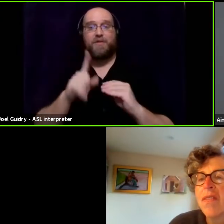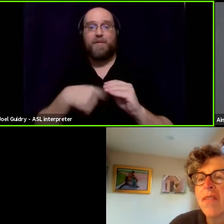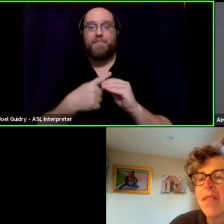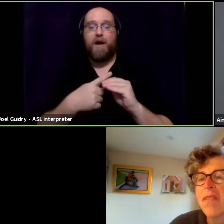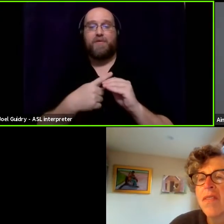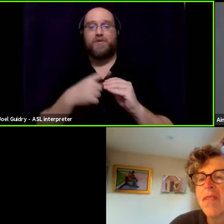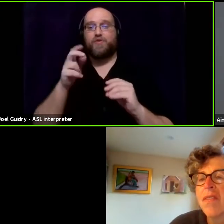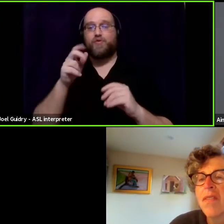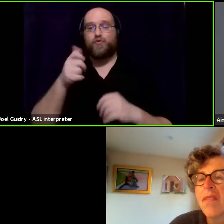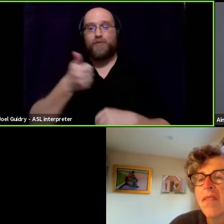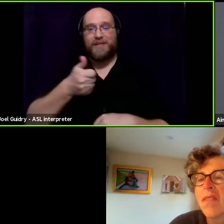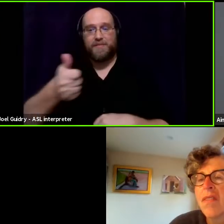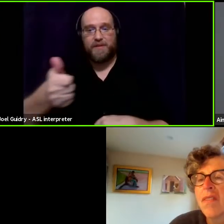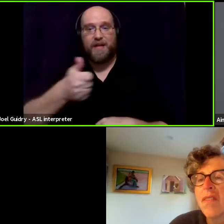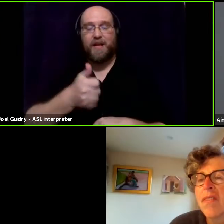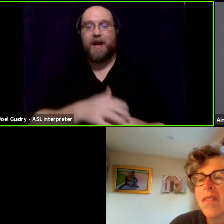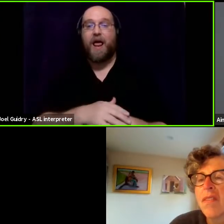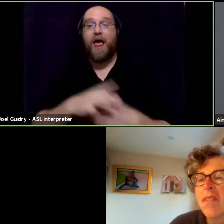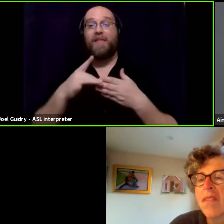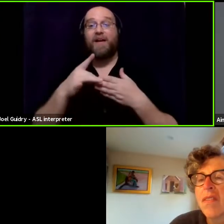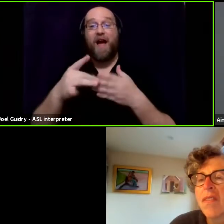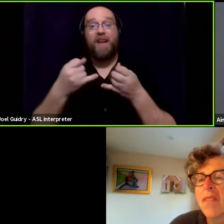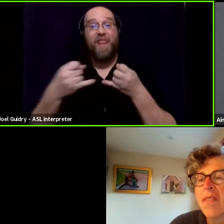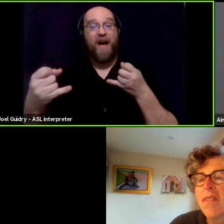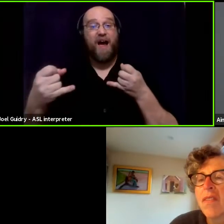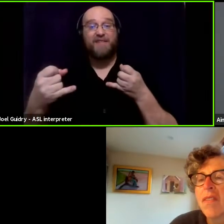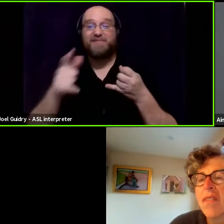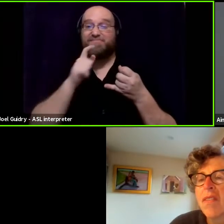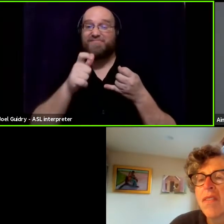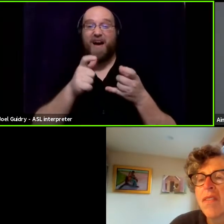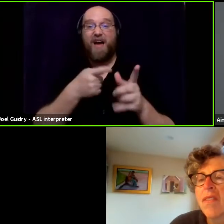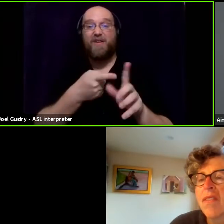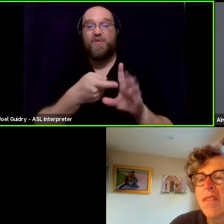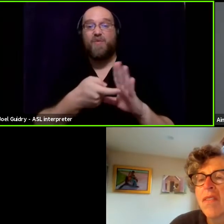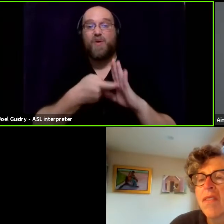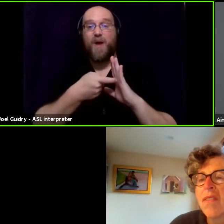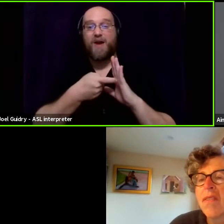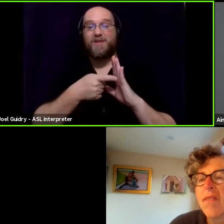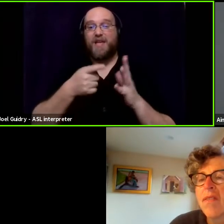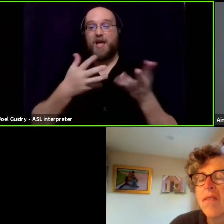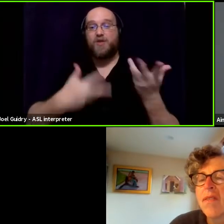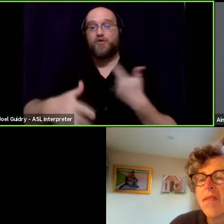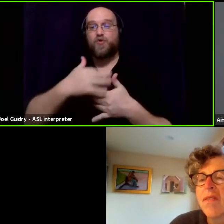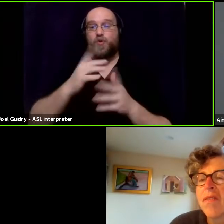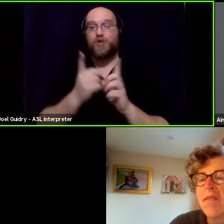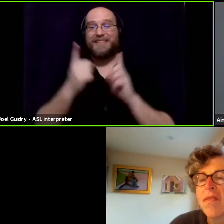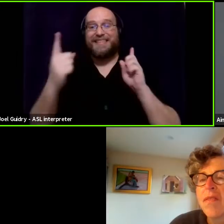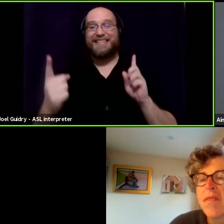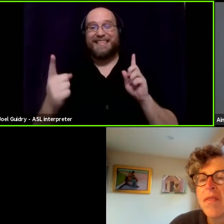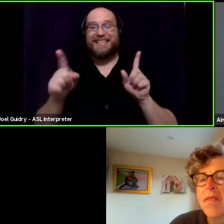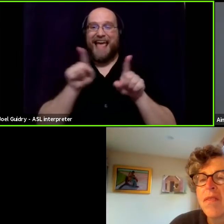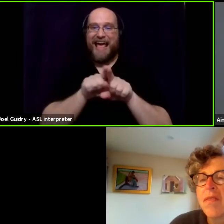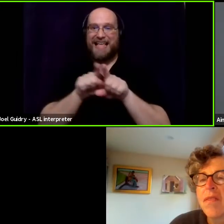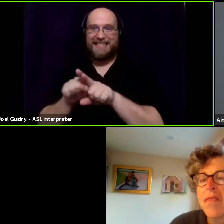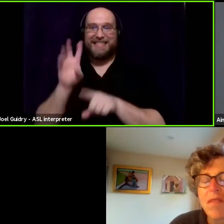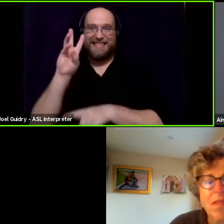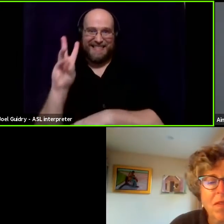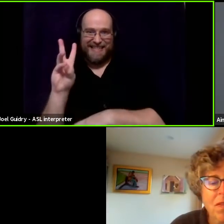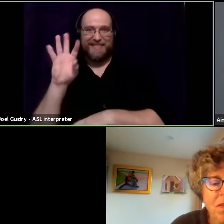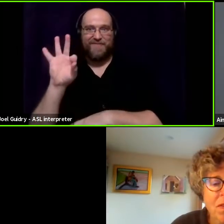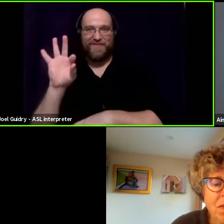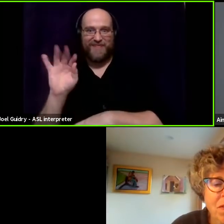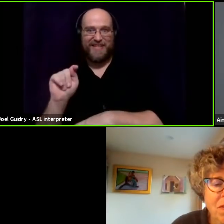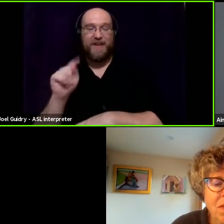guidelines, unfortunately, do not require social distancing of 6 feet for students on buses. They